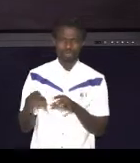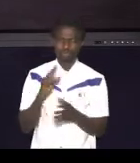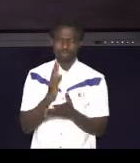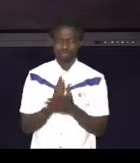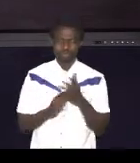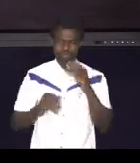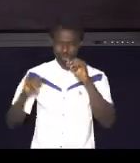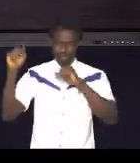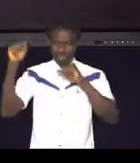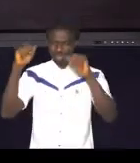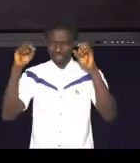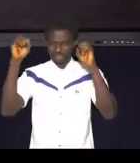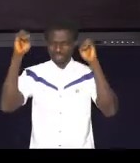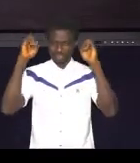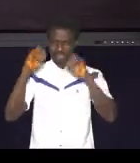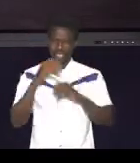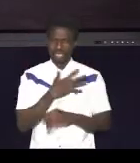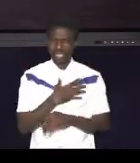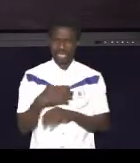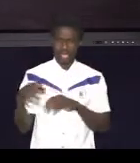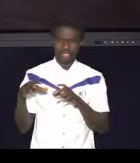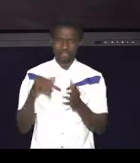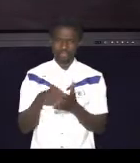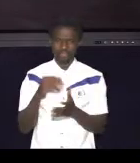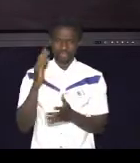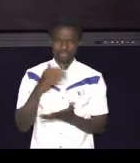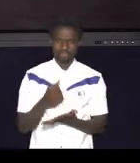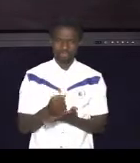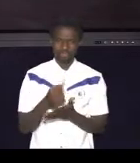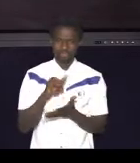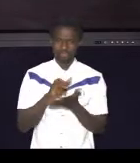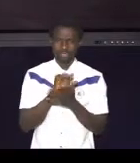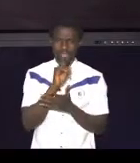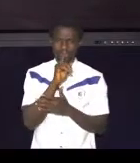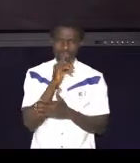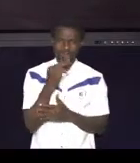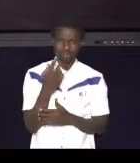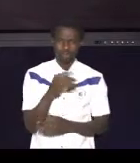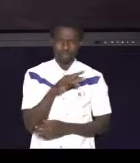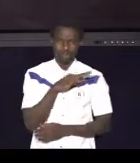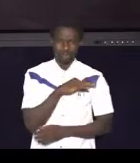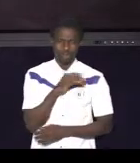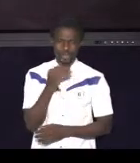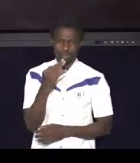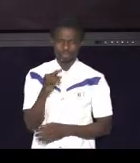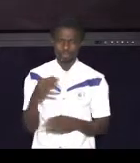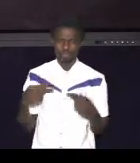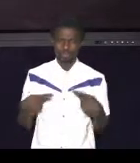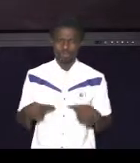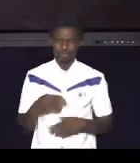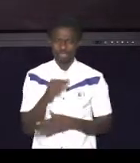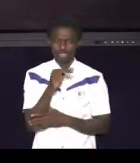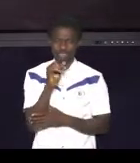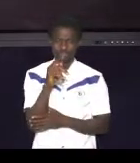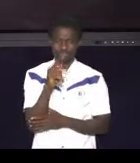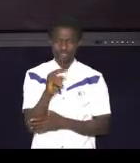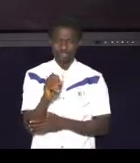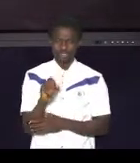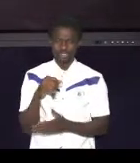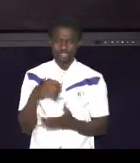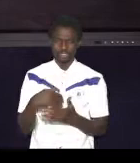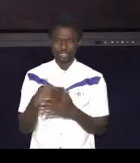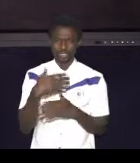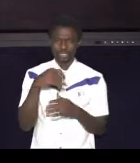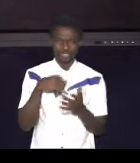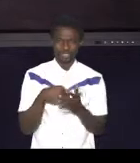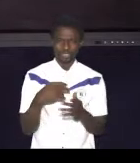you are able to do some activities, so it will help. That's one of the benefits of physical fitness. Next, it